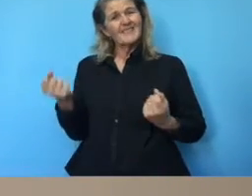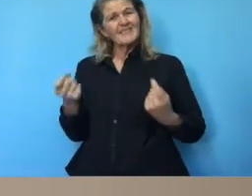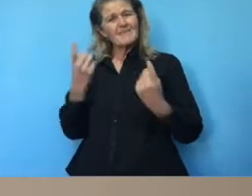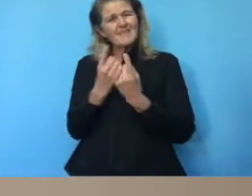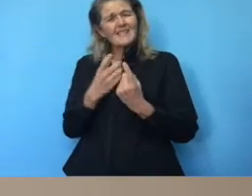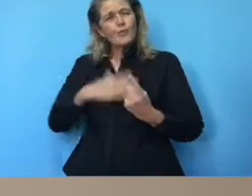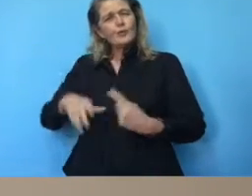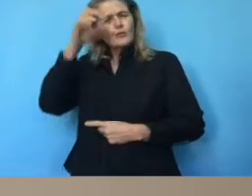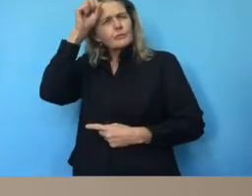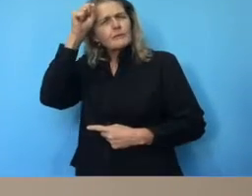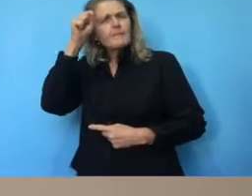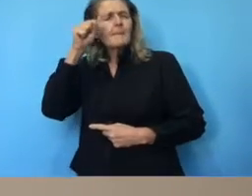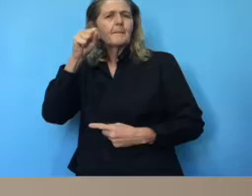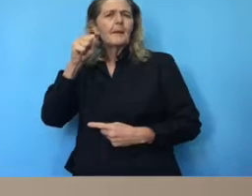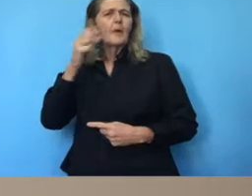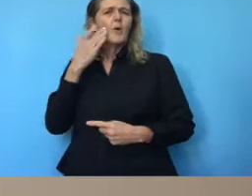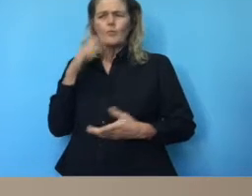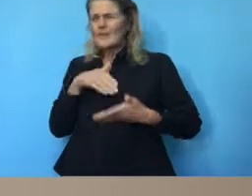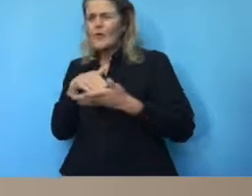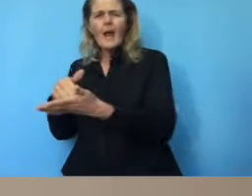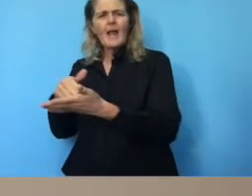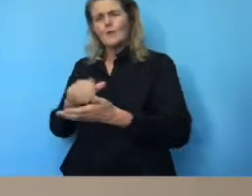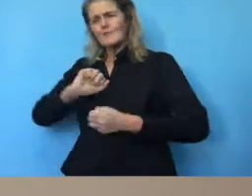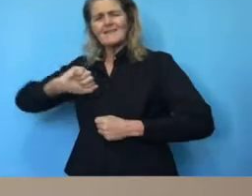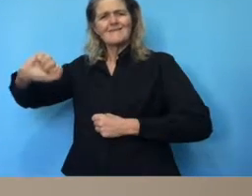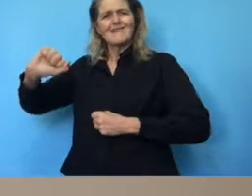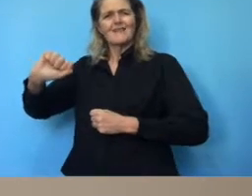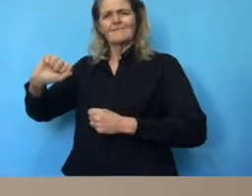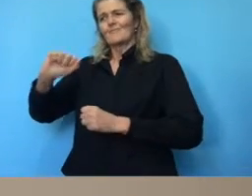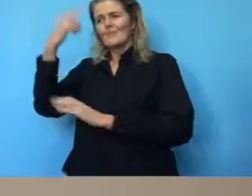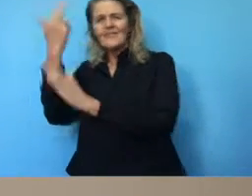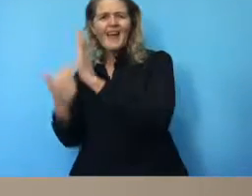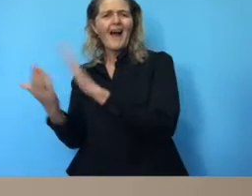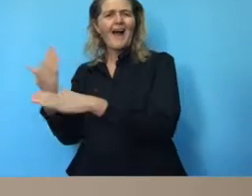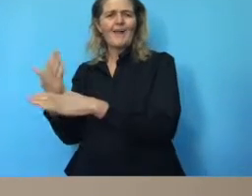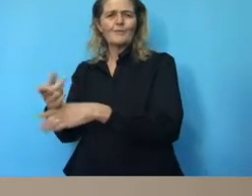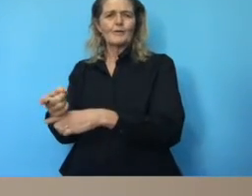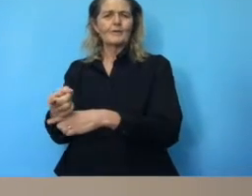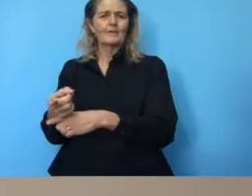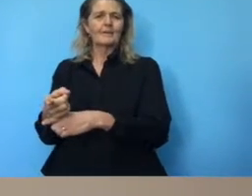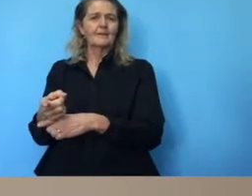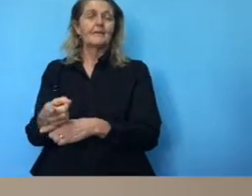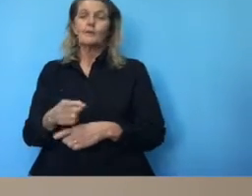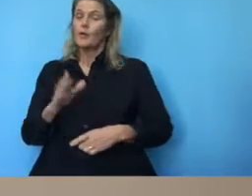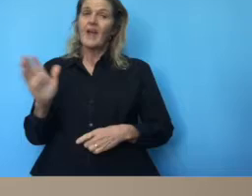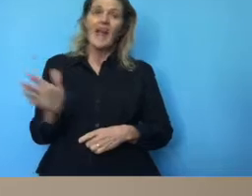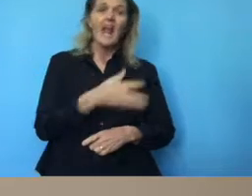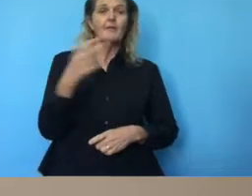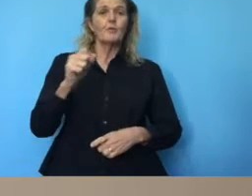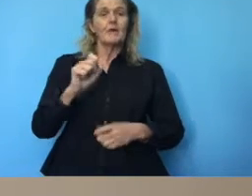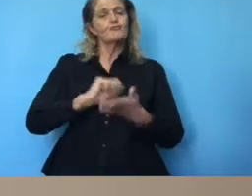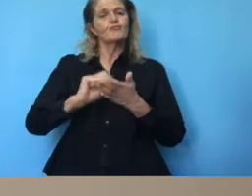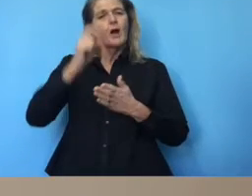and to do when you're helping someone access their creativity. Firstly, and actually this is across the board for everyone, write your name on the back of